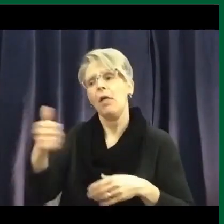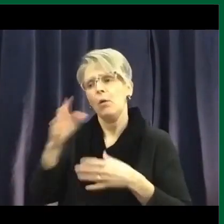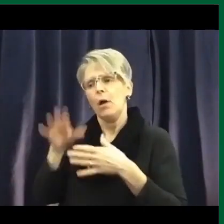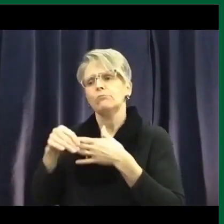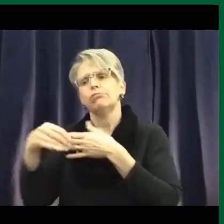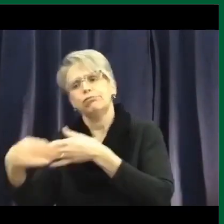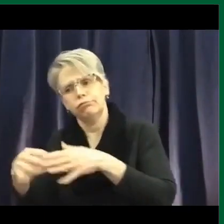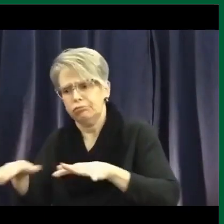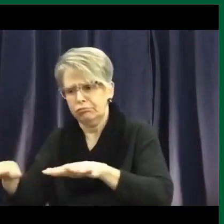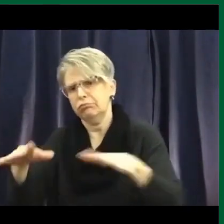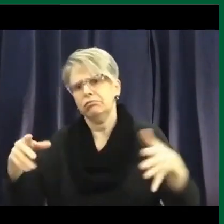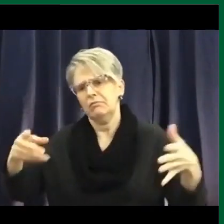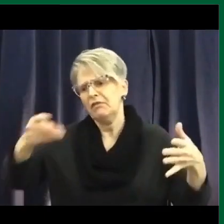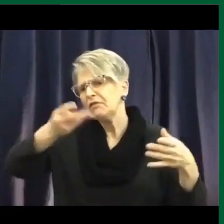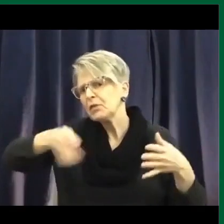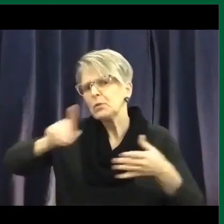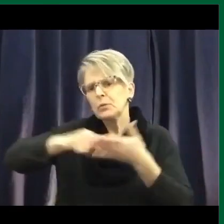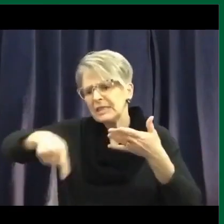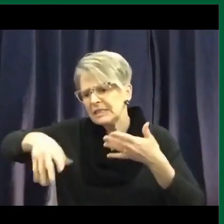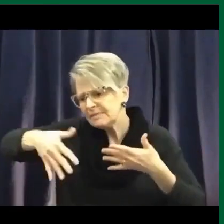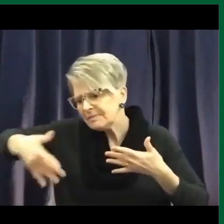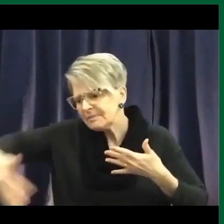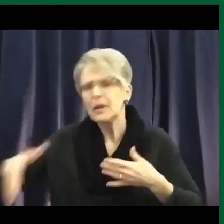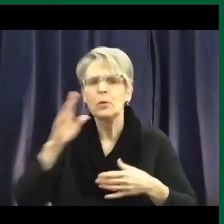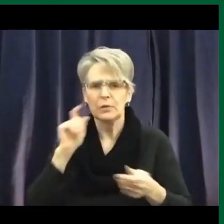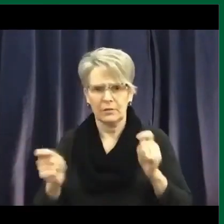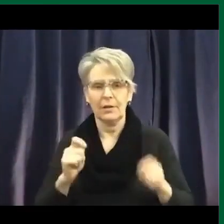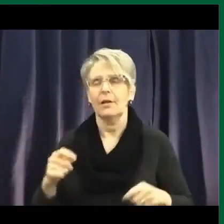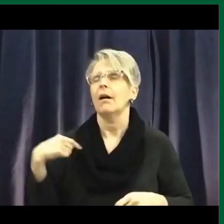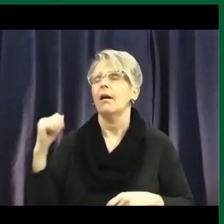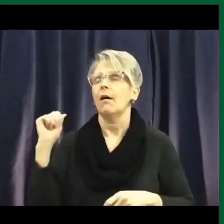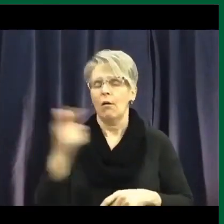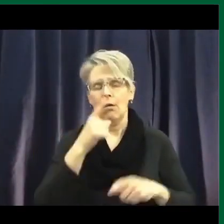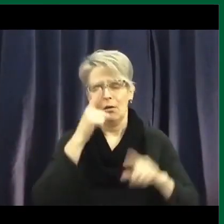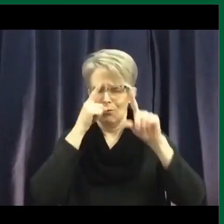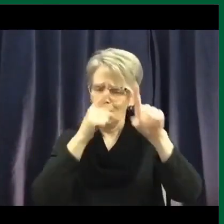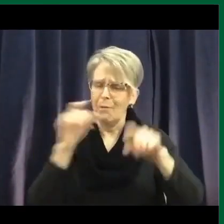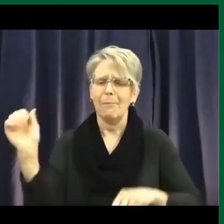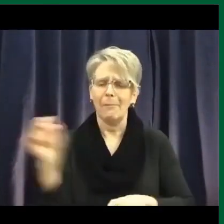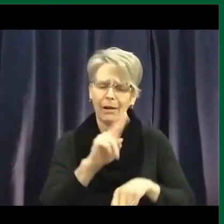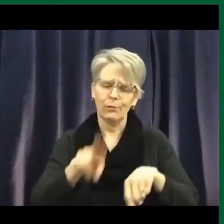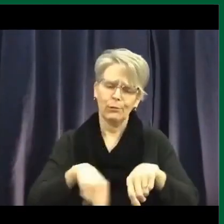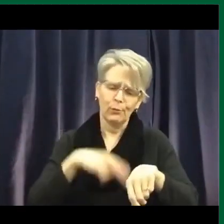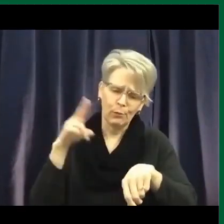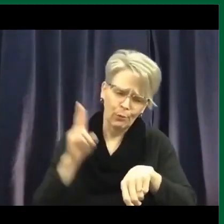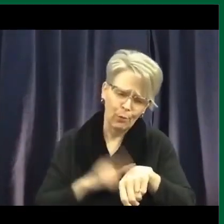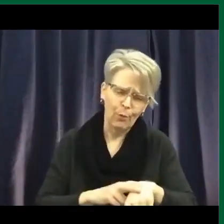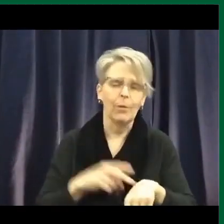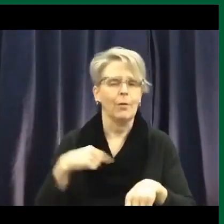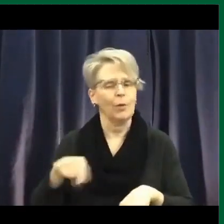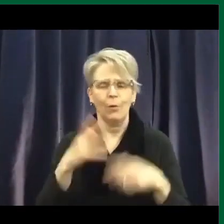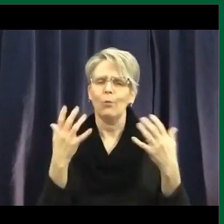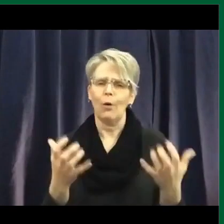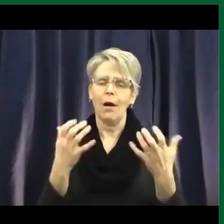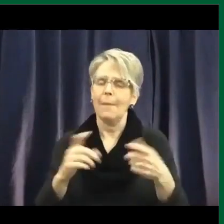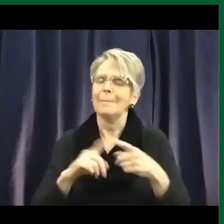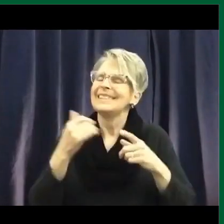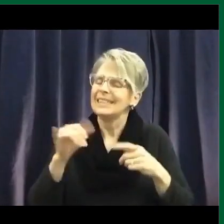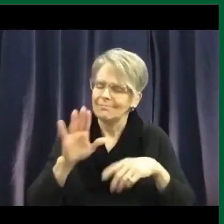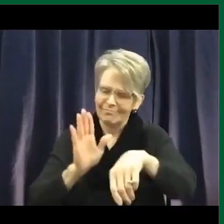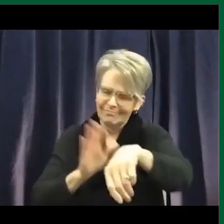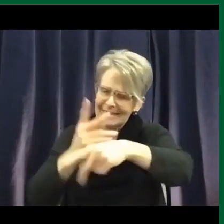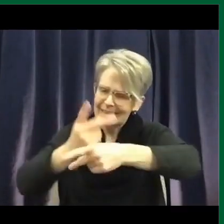of weeks. We all want life to return to normal as quickly as possible, but we still have to proceed with